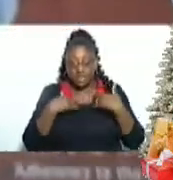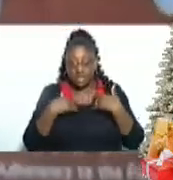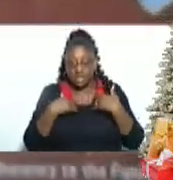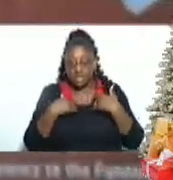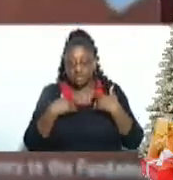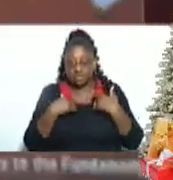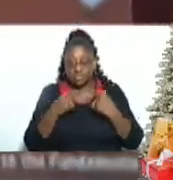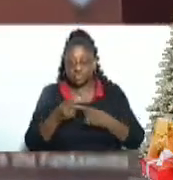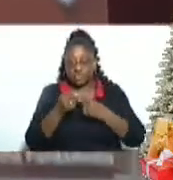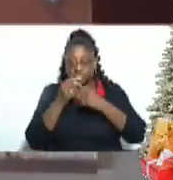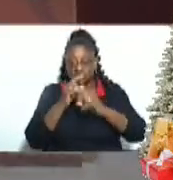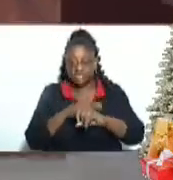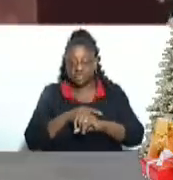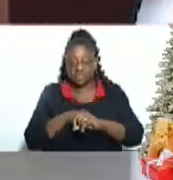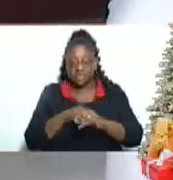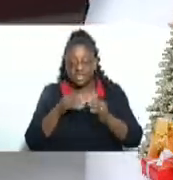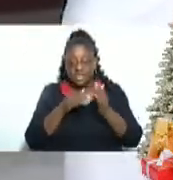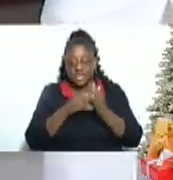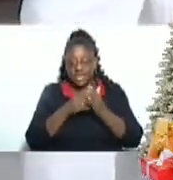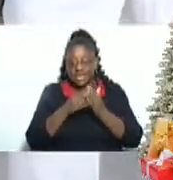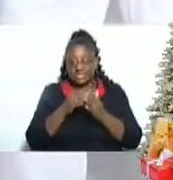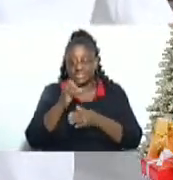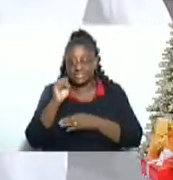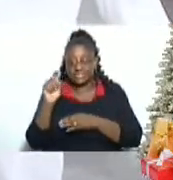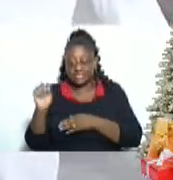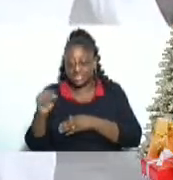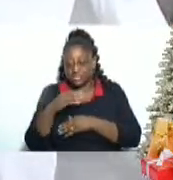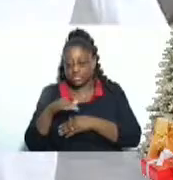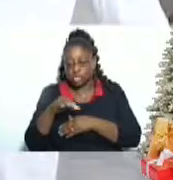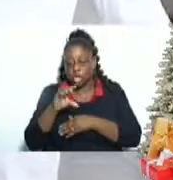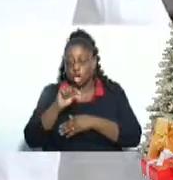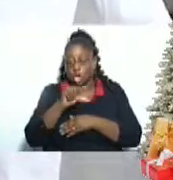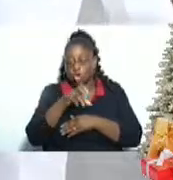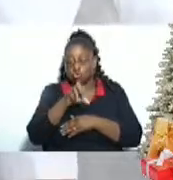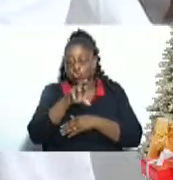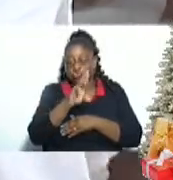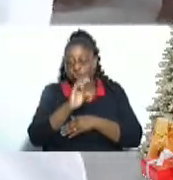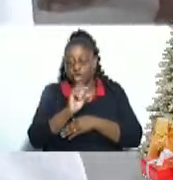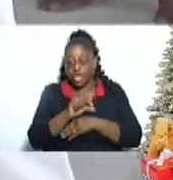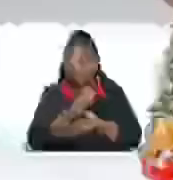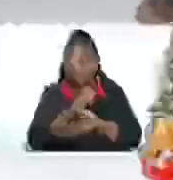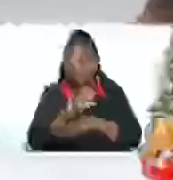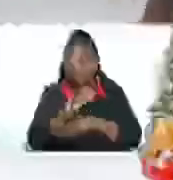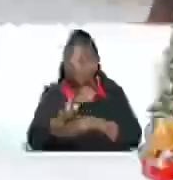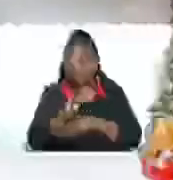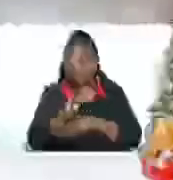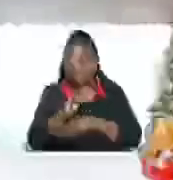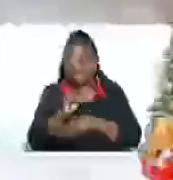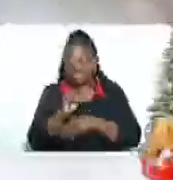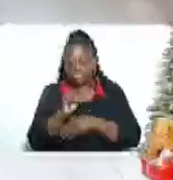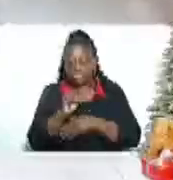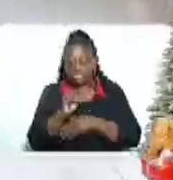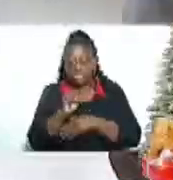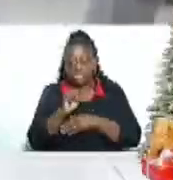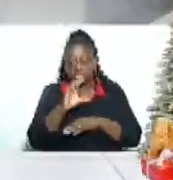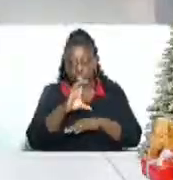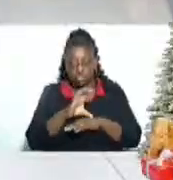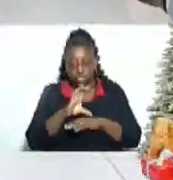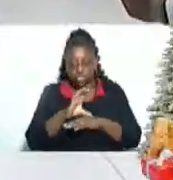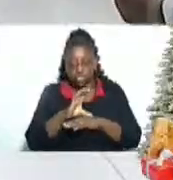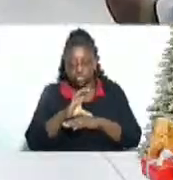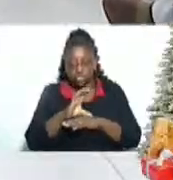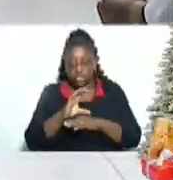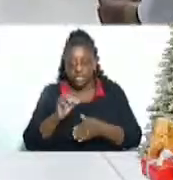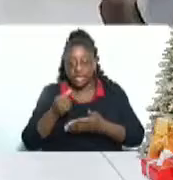treat this morning at St. Gregory's Church as they had the opportunity to learn from a world-renowned karate instructor to help sharpen their skills.